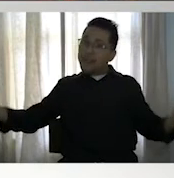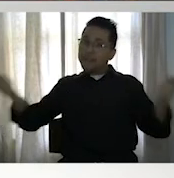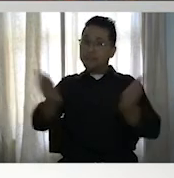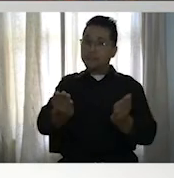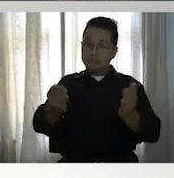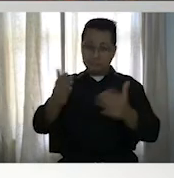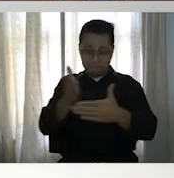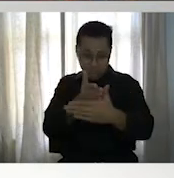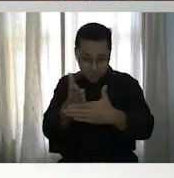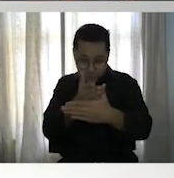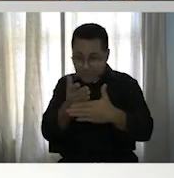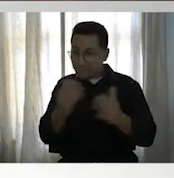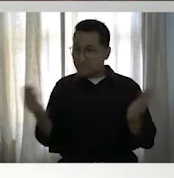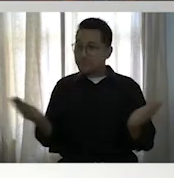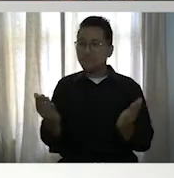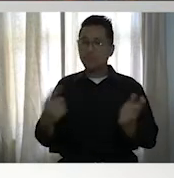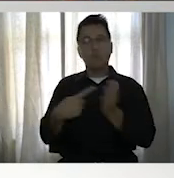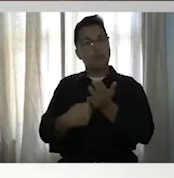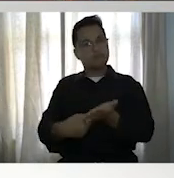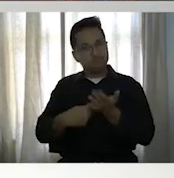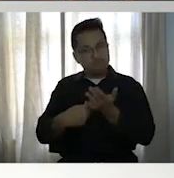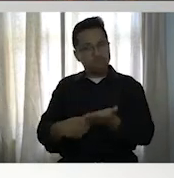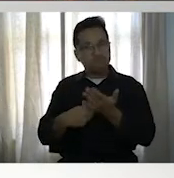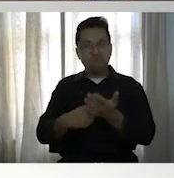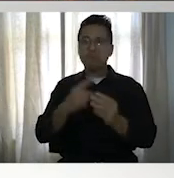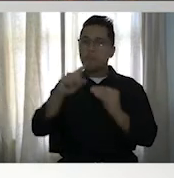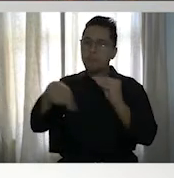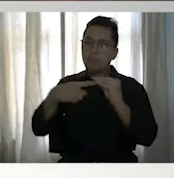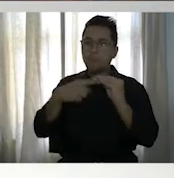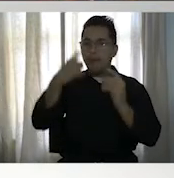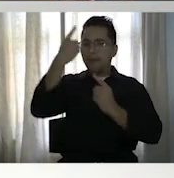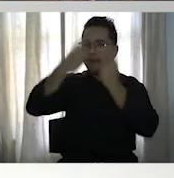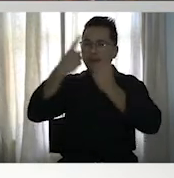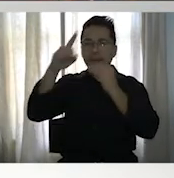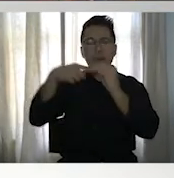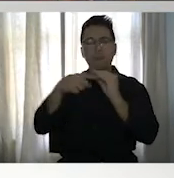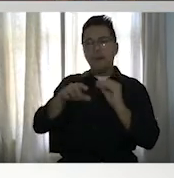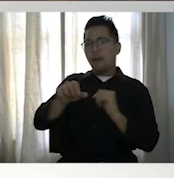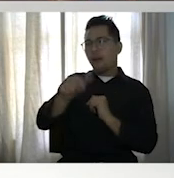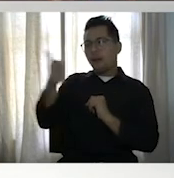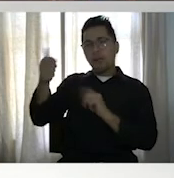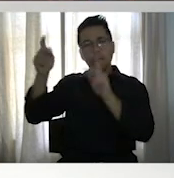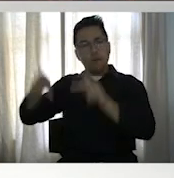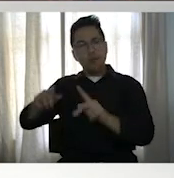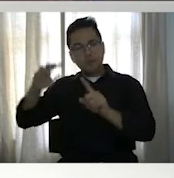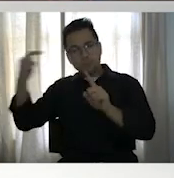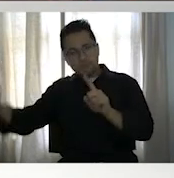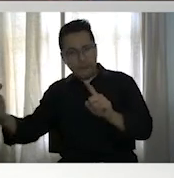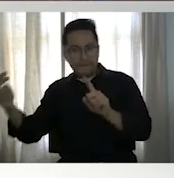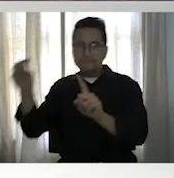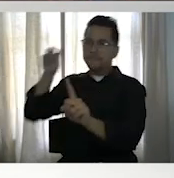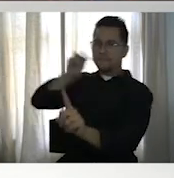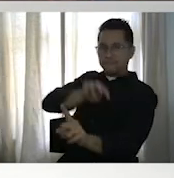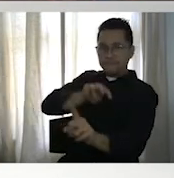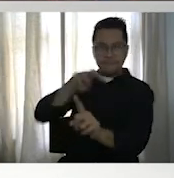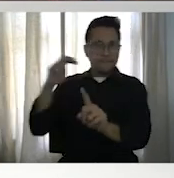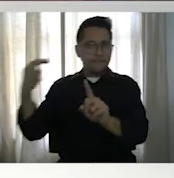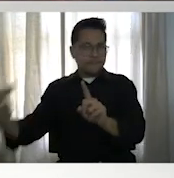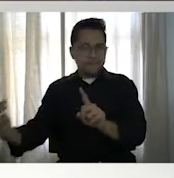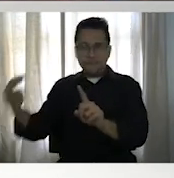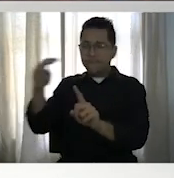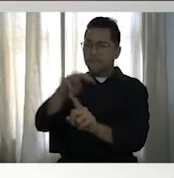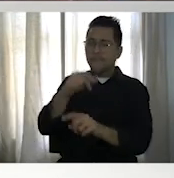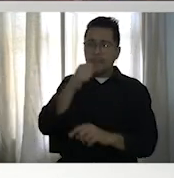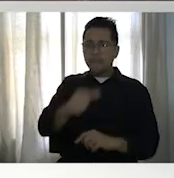a long discussion about thinking about the other person and taking the other person's perspective, that you do not